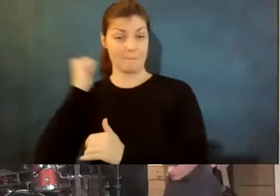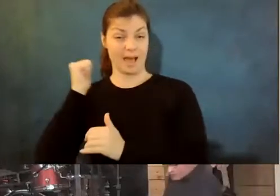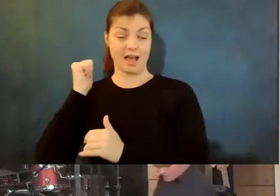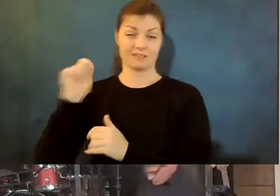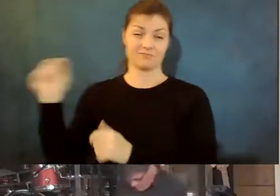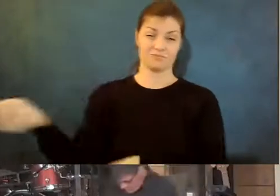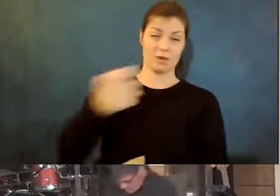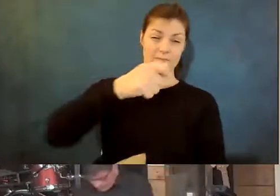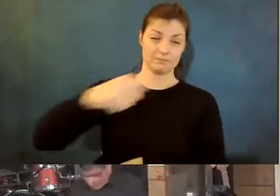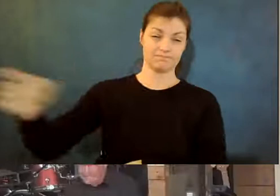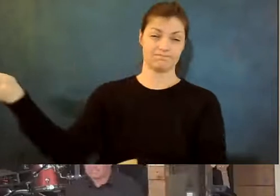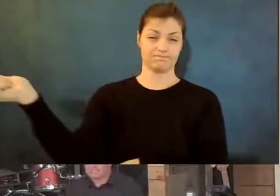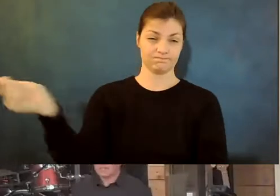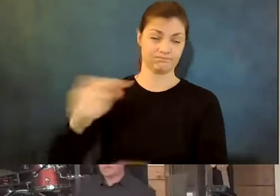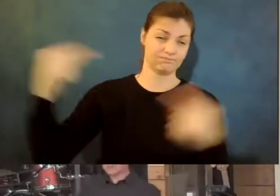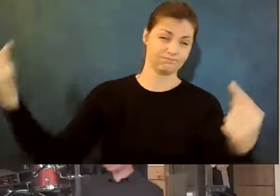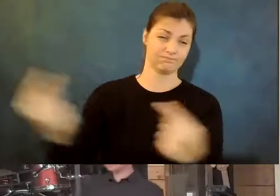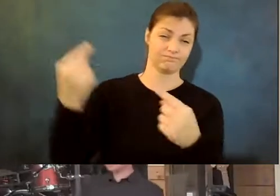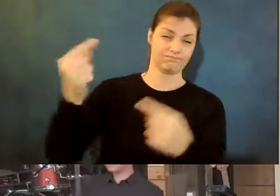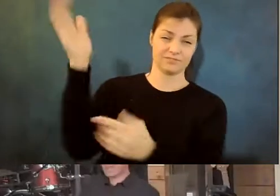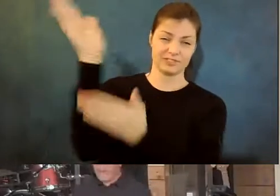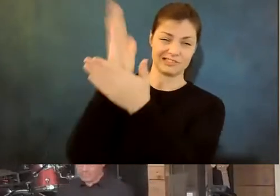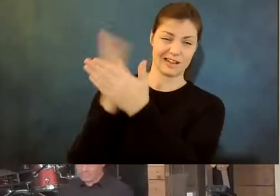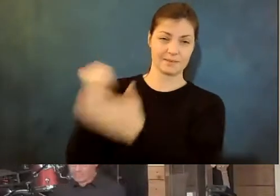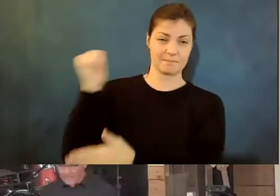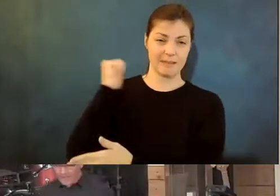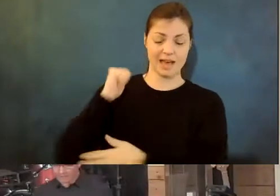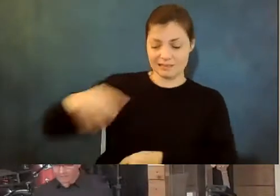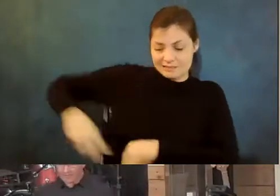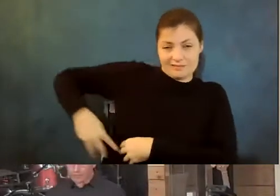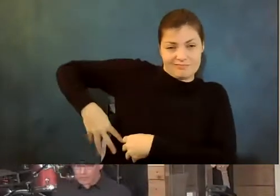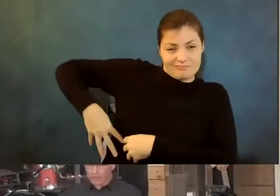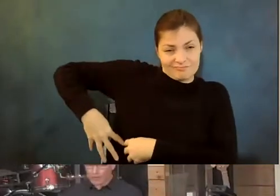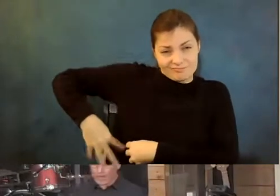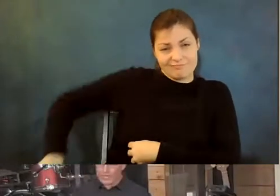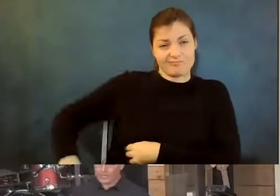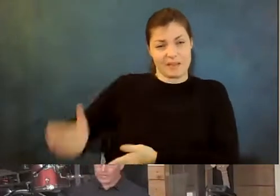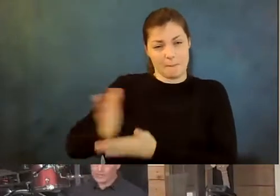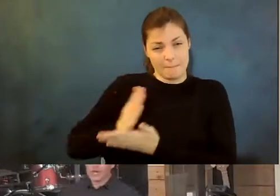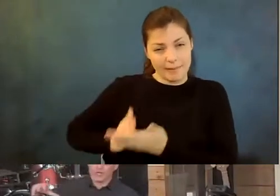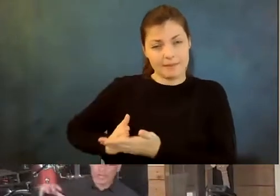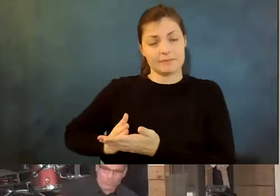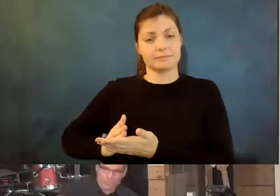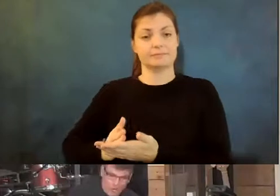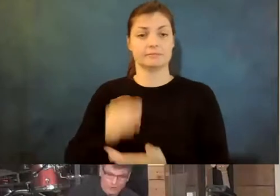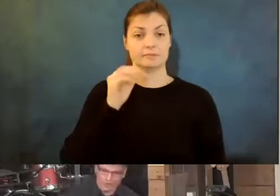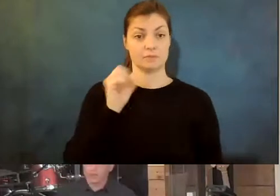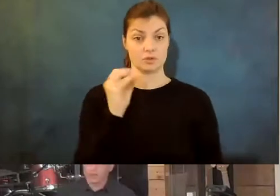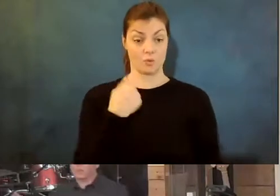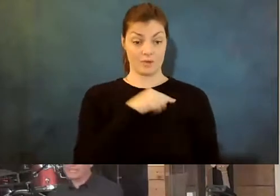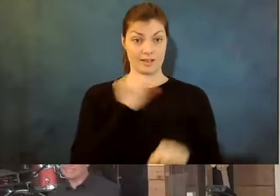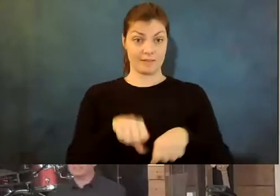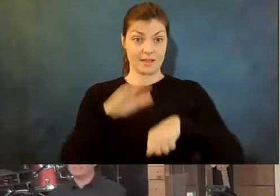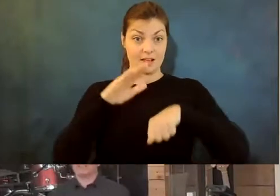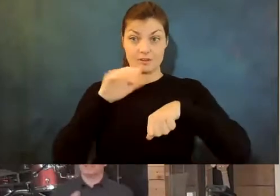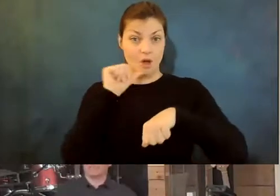his wrists, in his feet. He was pierced in his side. He was cleft so that we can be not just on the rock,